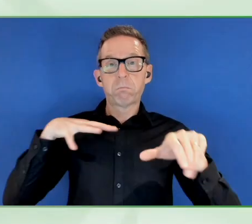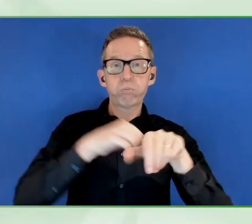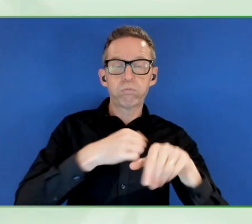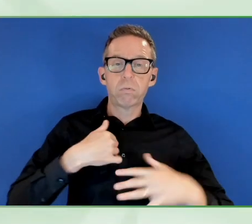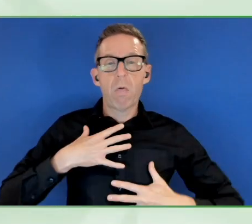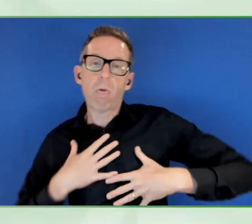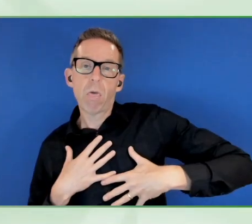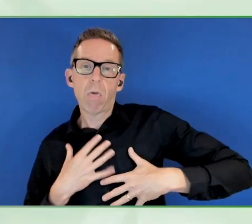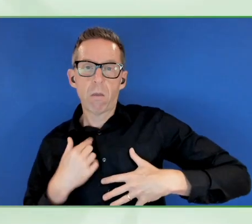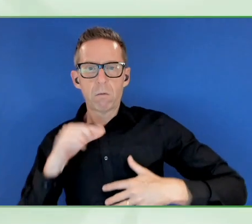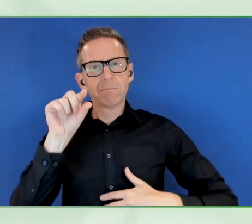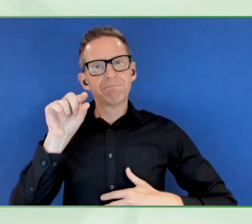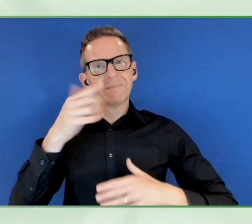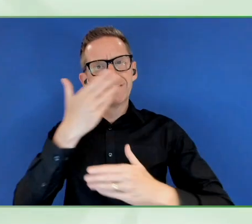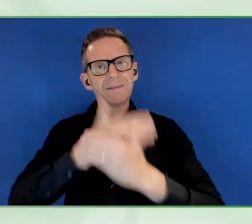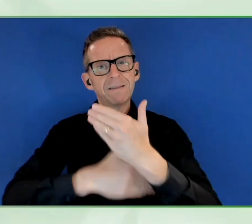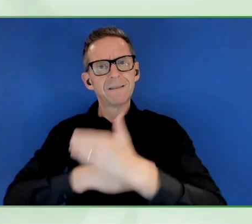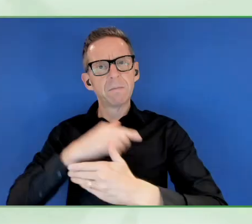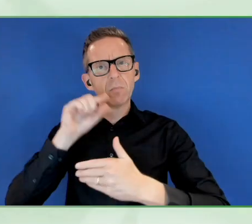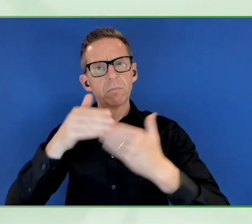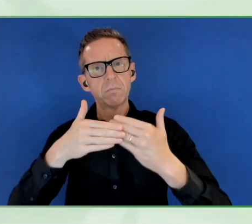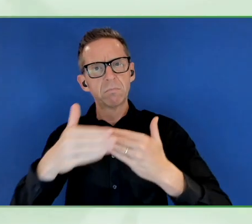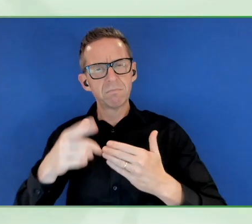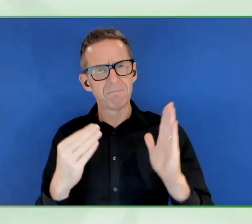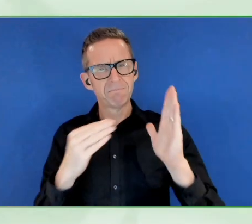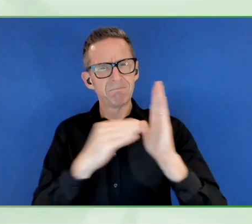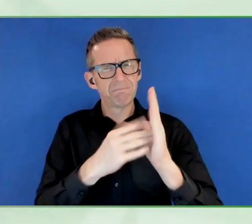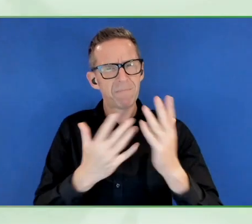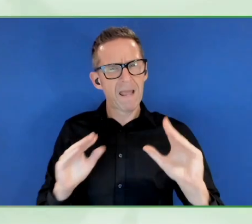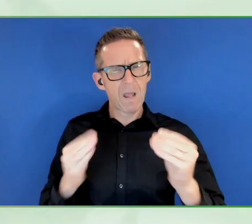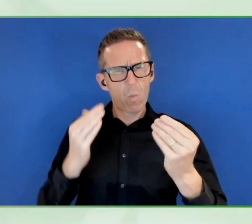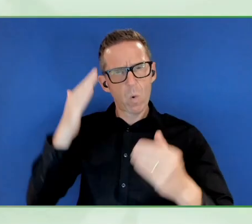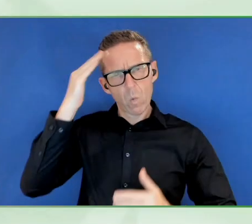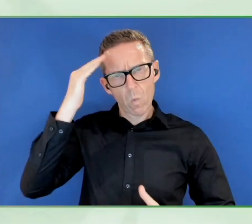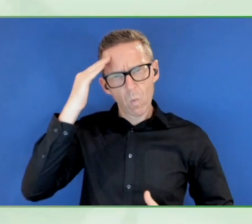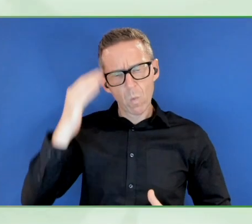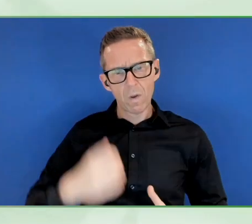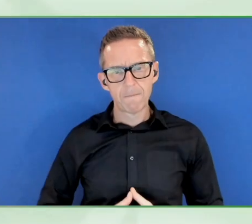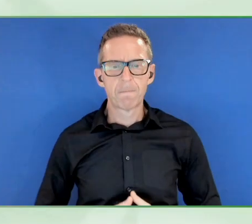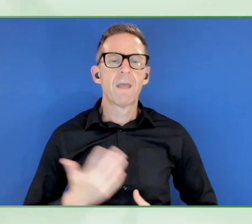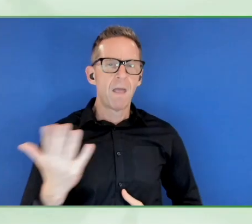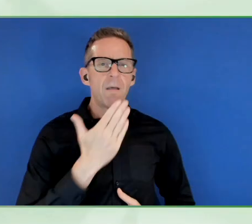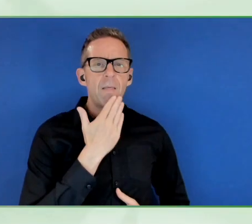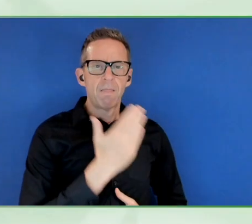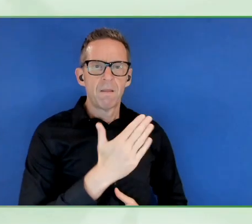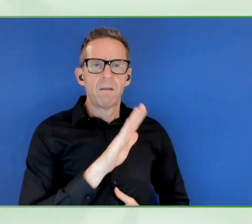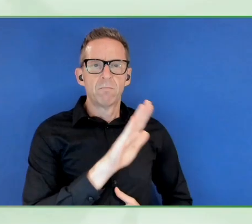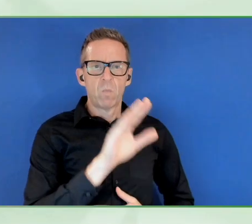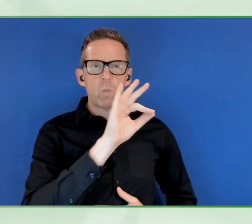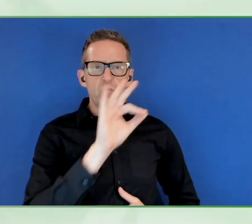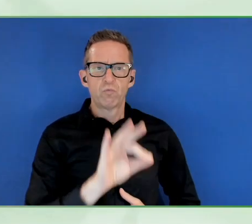Thank you for the question. What I meant about the situational and temporarily impairments is not